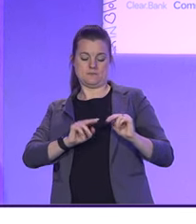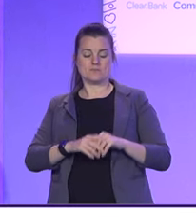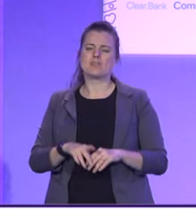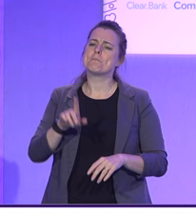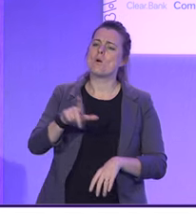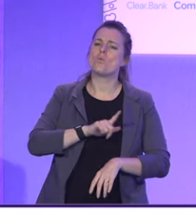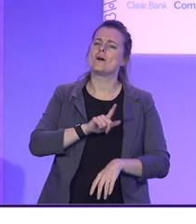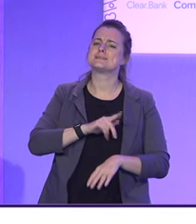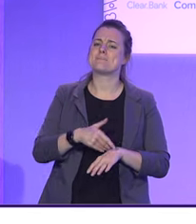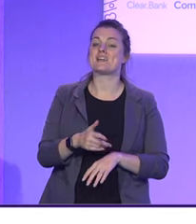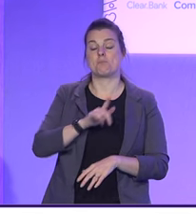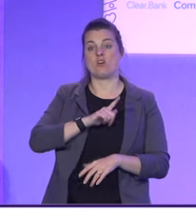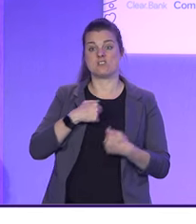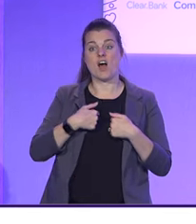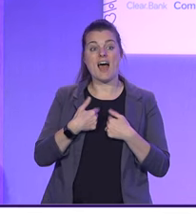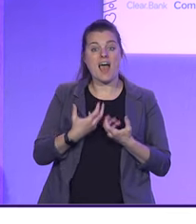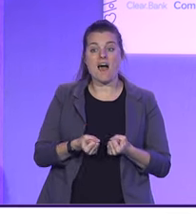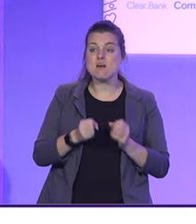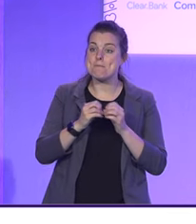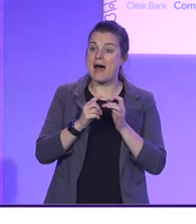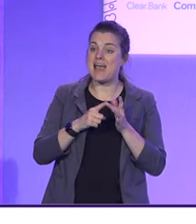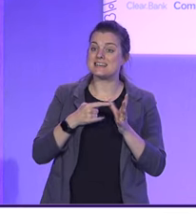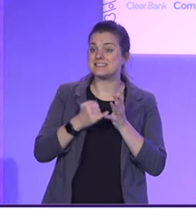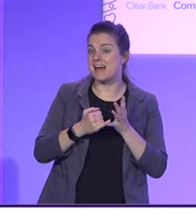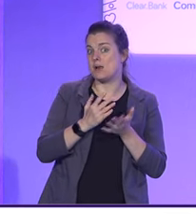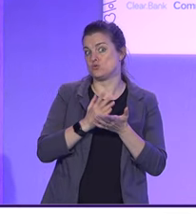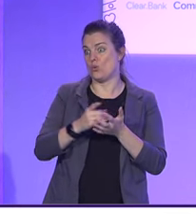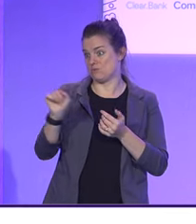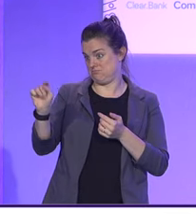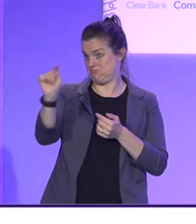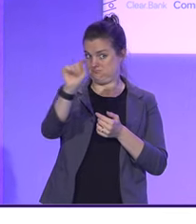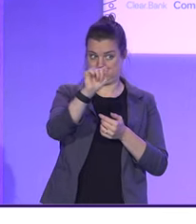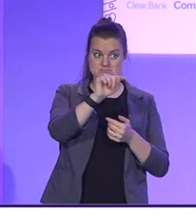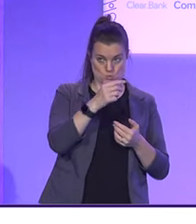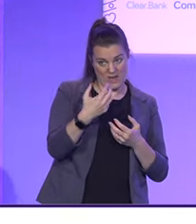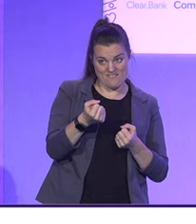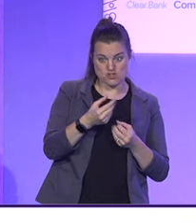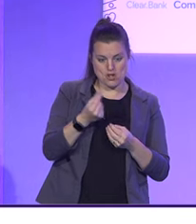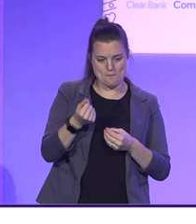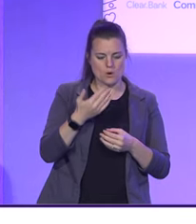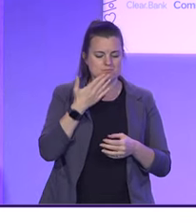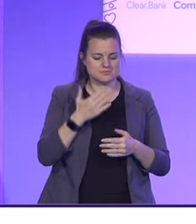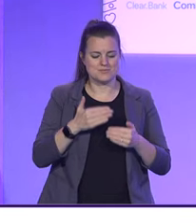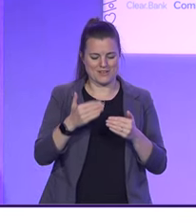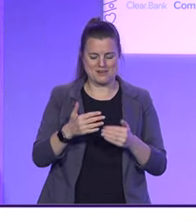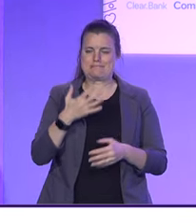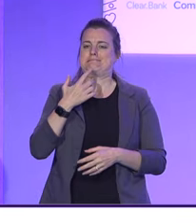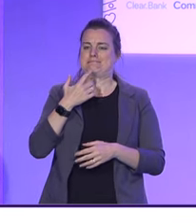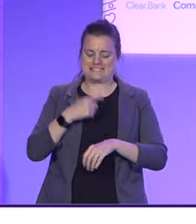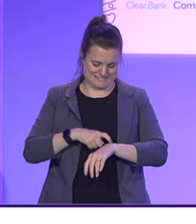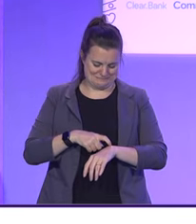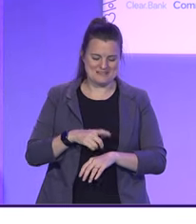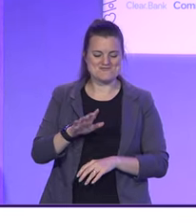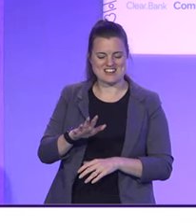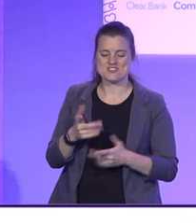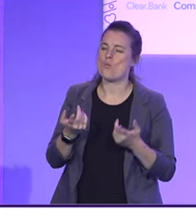have a bias, and I'm pretty sure even all of you have some kind of, okay. So first, coming to